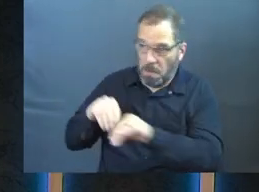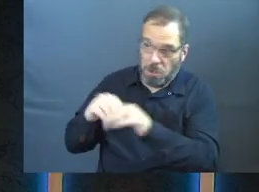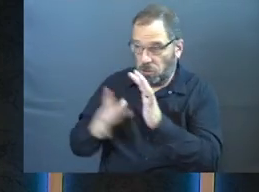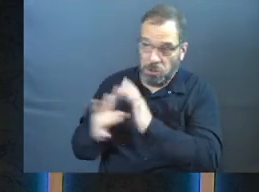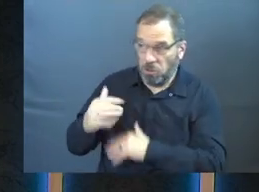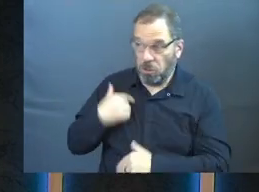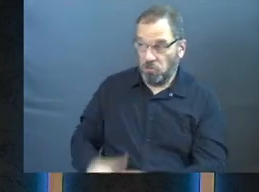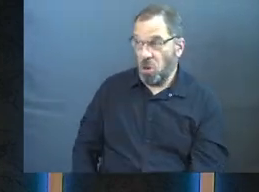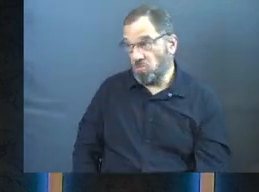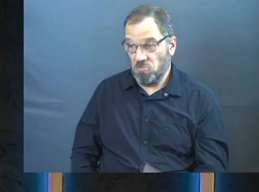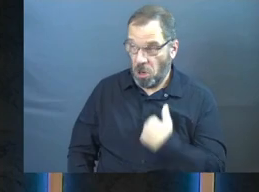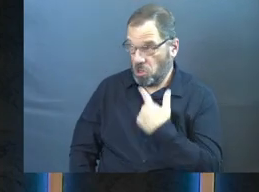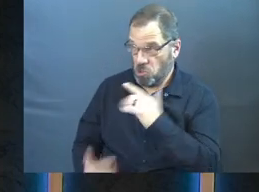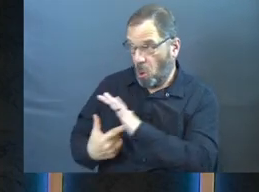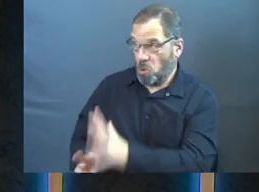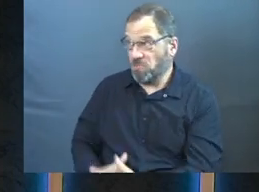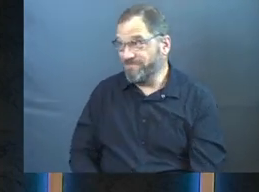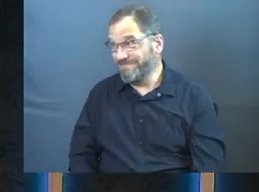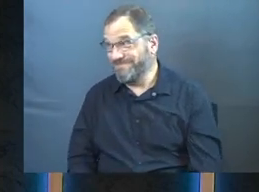into Jesus.